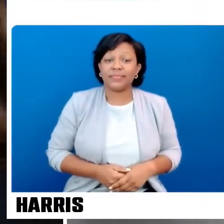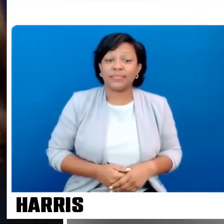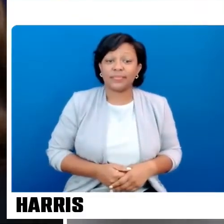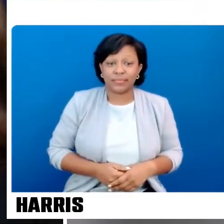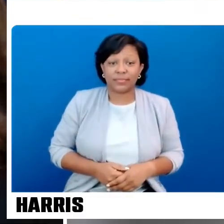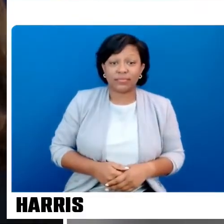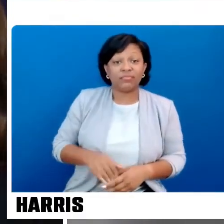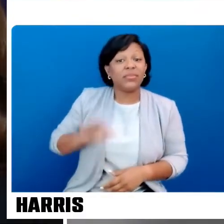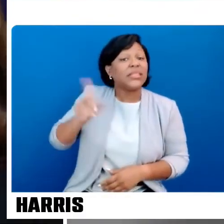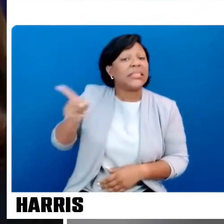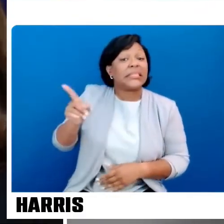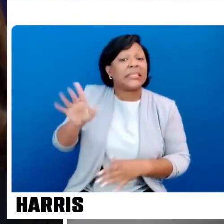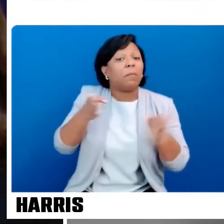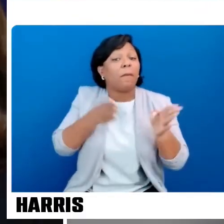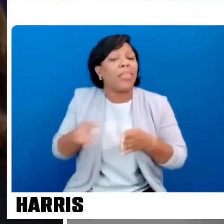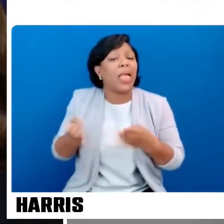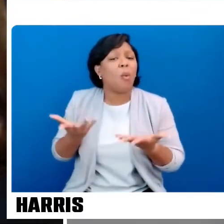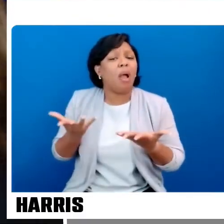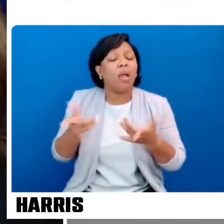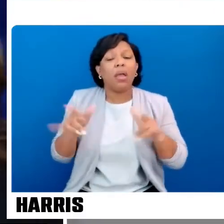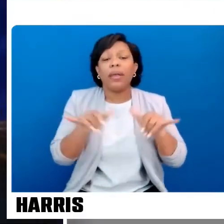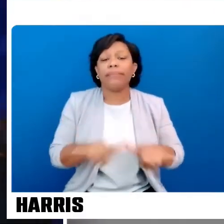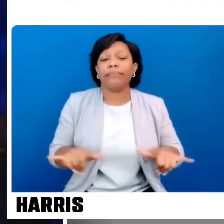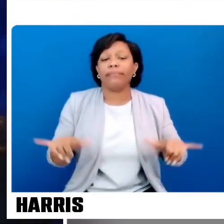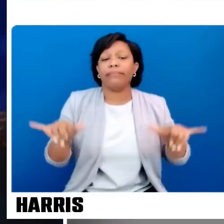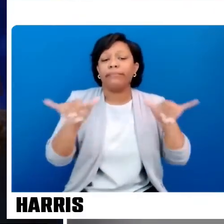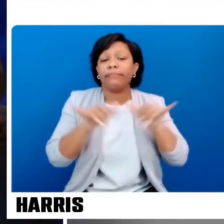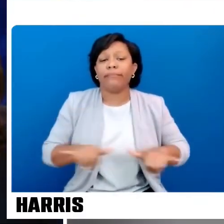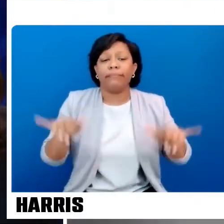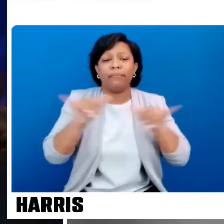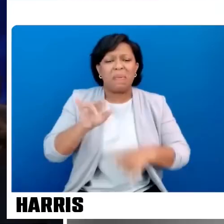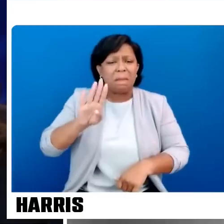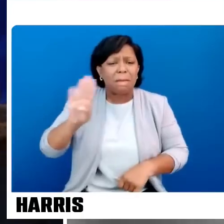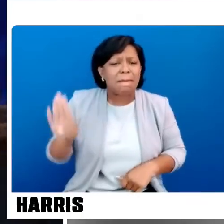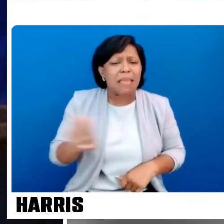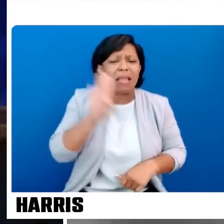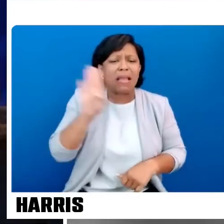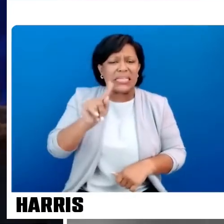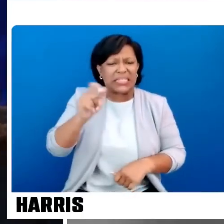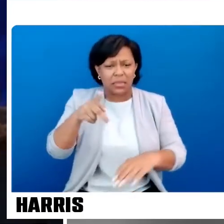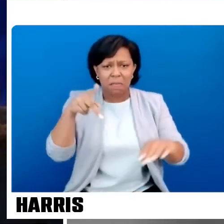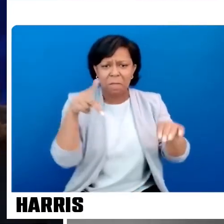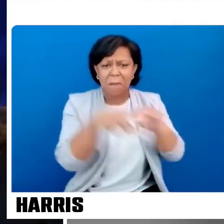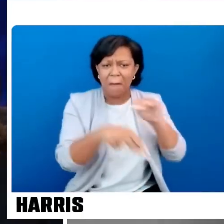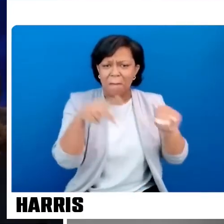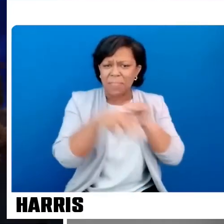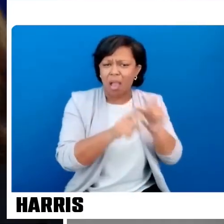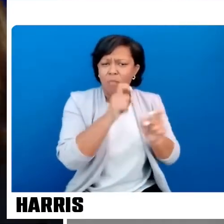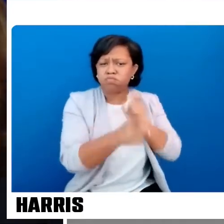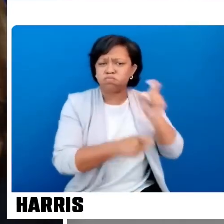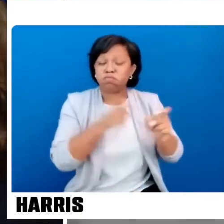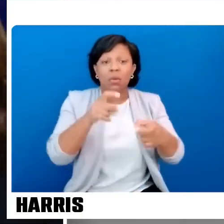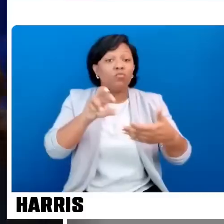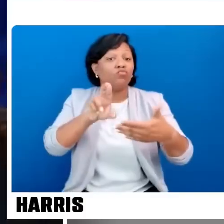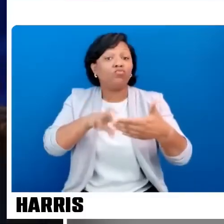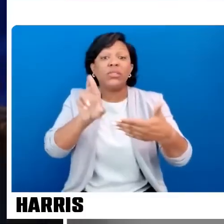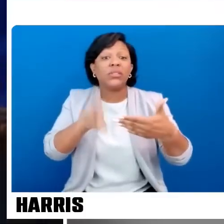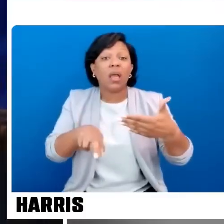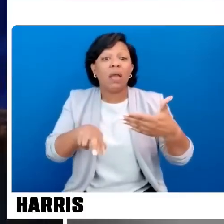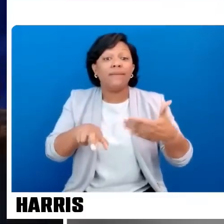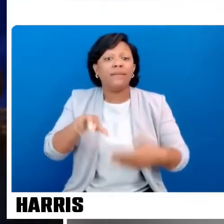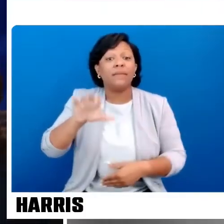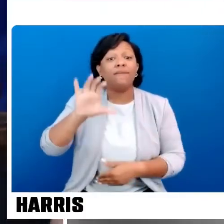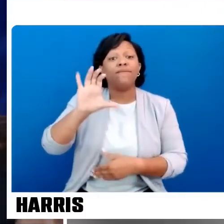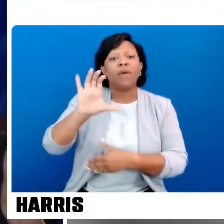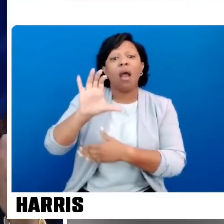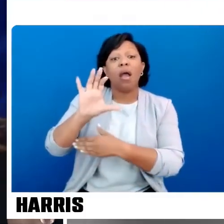for billionaires and big corporations, which will result in $5 trillion to America's deficit. My opponent has a